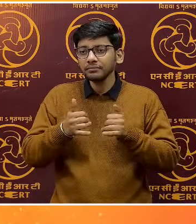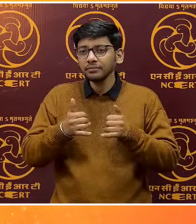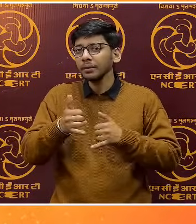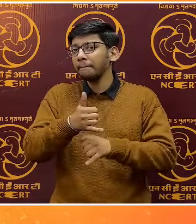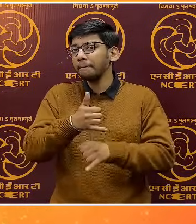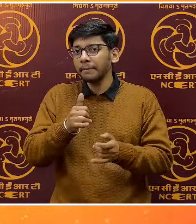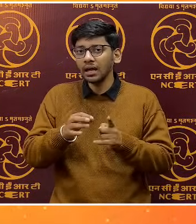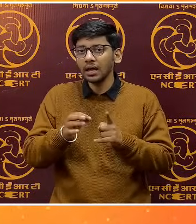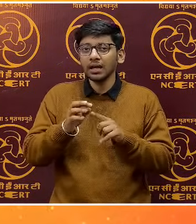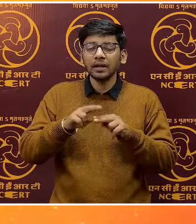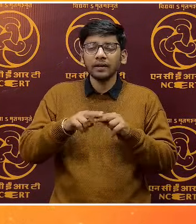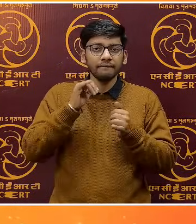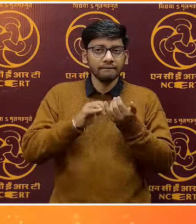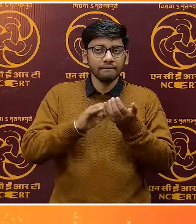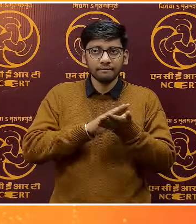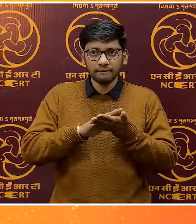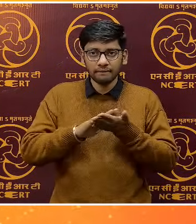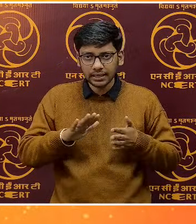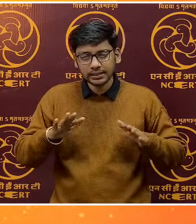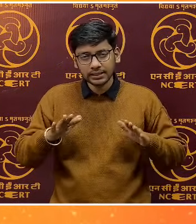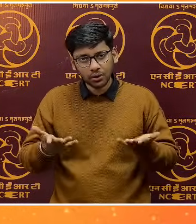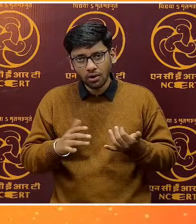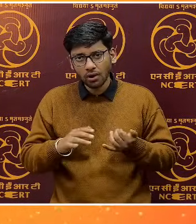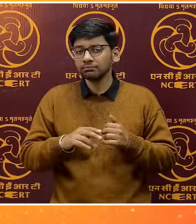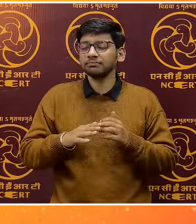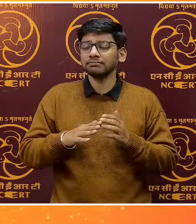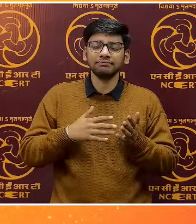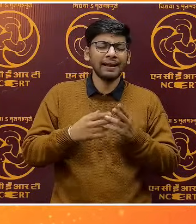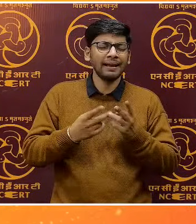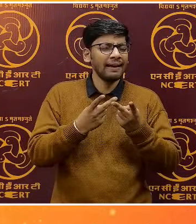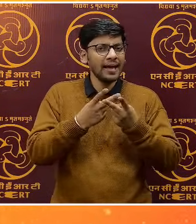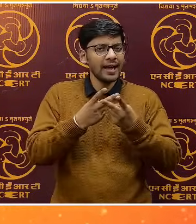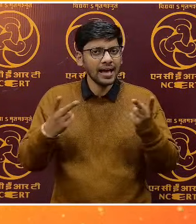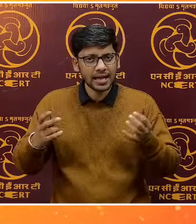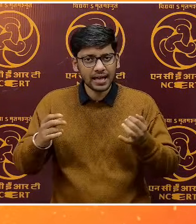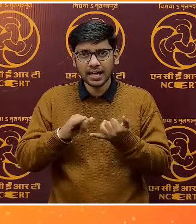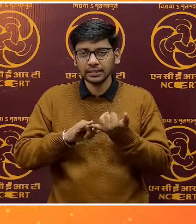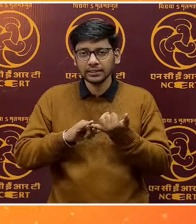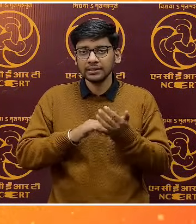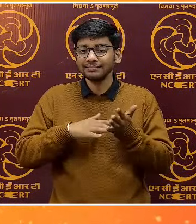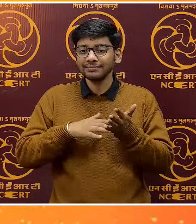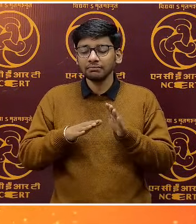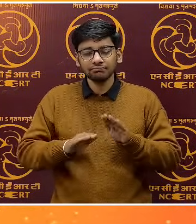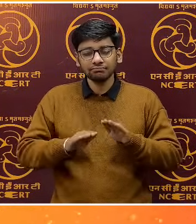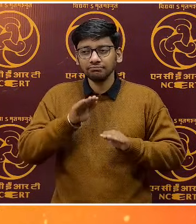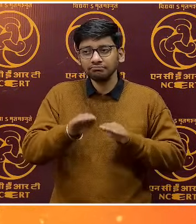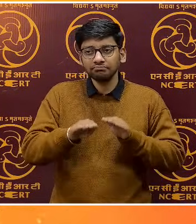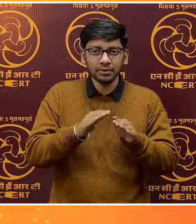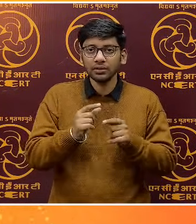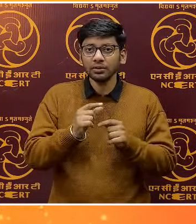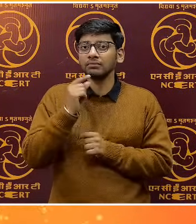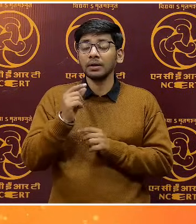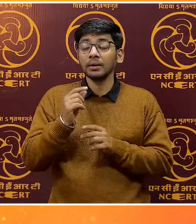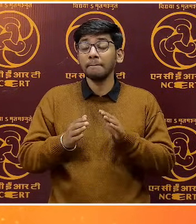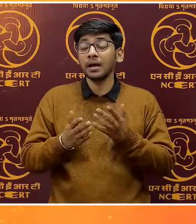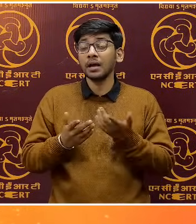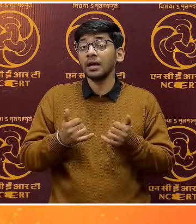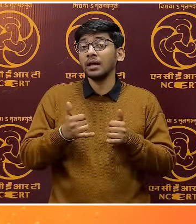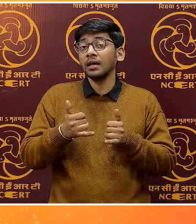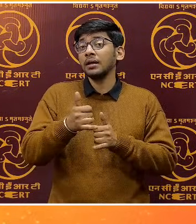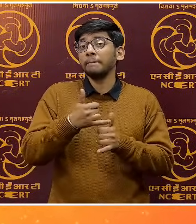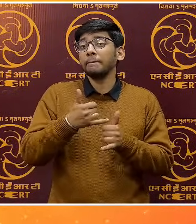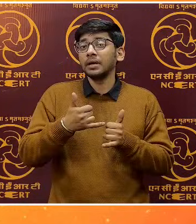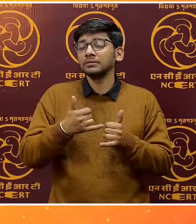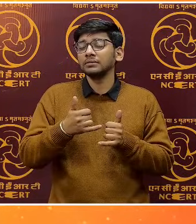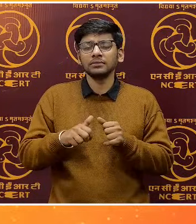yes, fishing, then they're skipping, swinging, all these things. Even Stepu, I can see that a guy is playing Stepu, right?